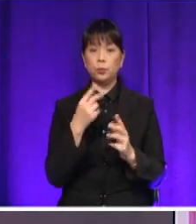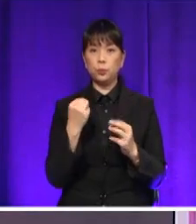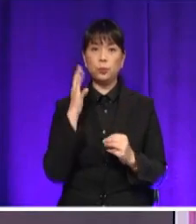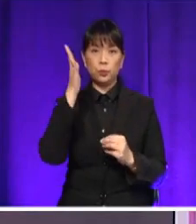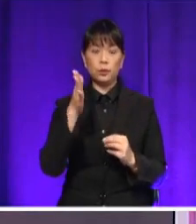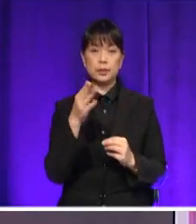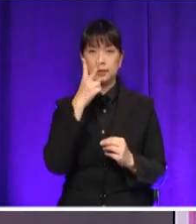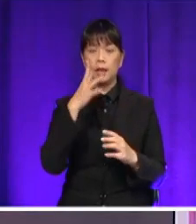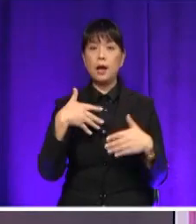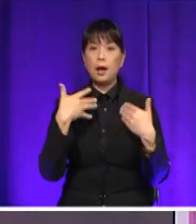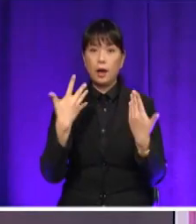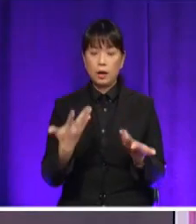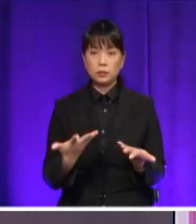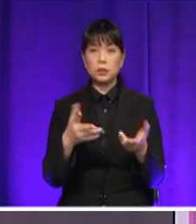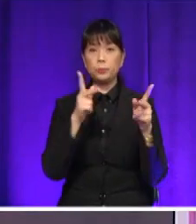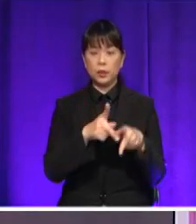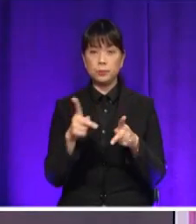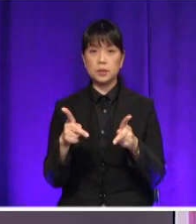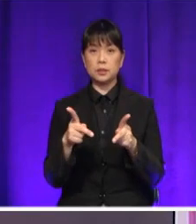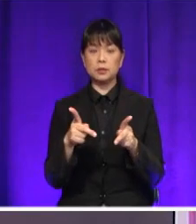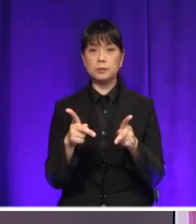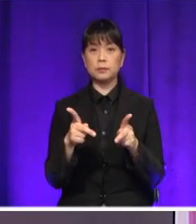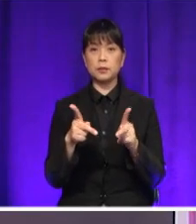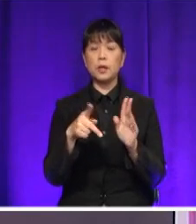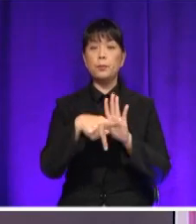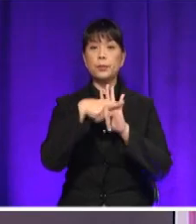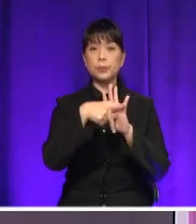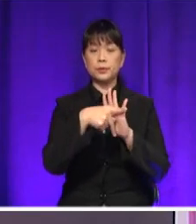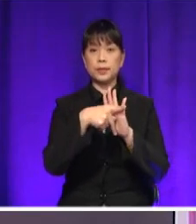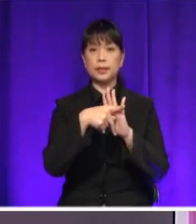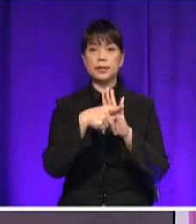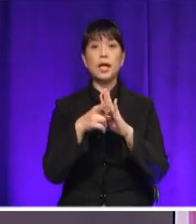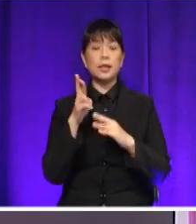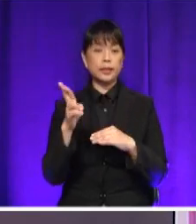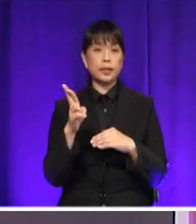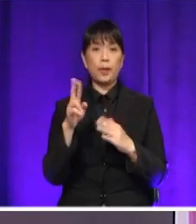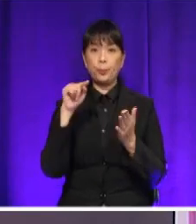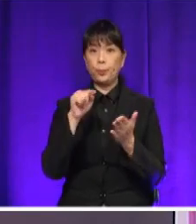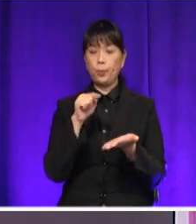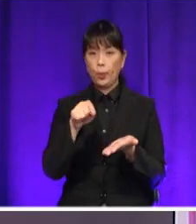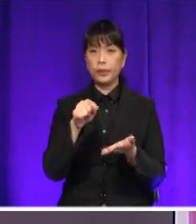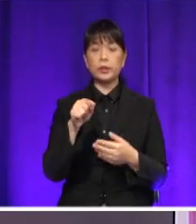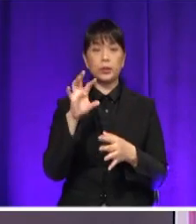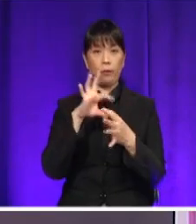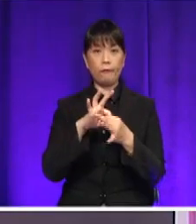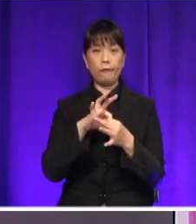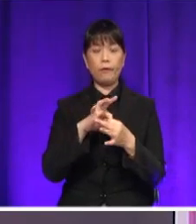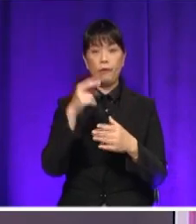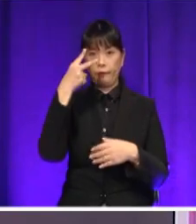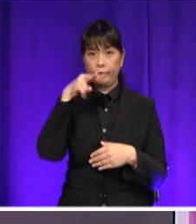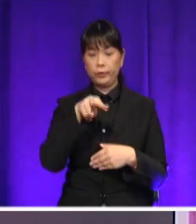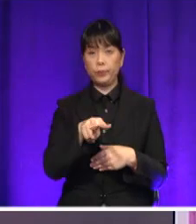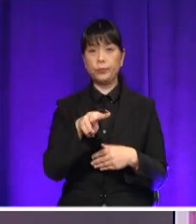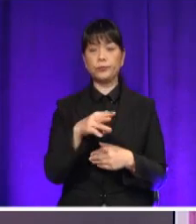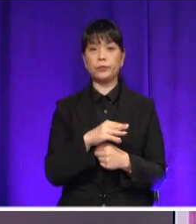asked to present their personal point of view. They will listen to their friends' personal point of view and then they